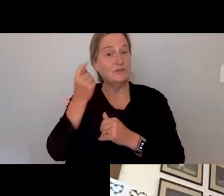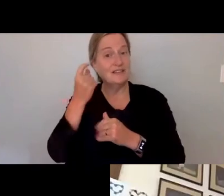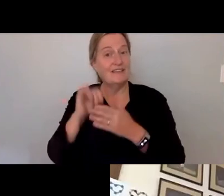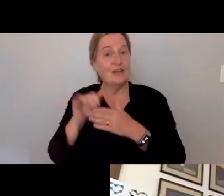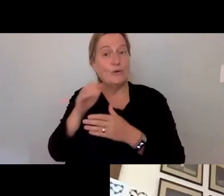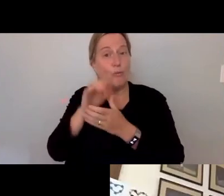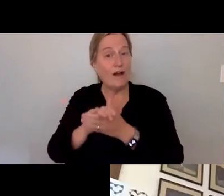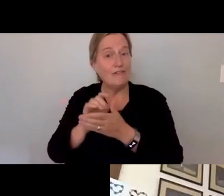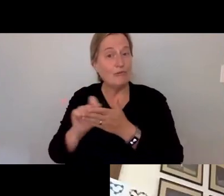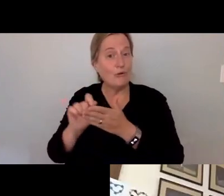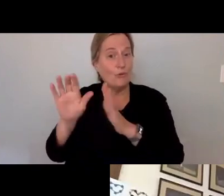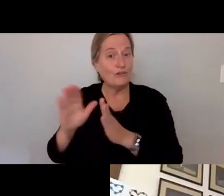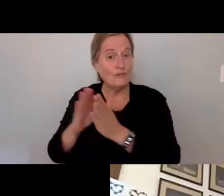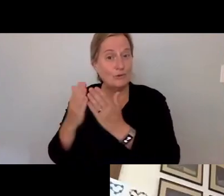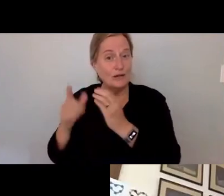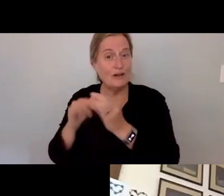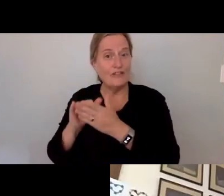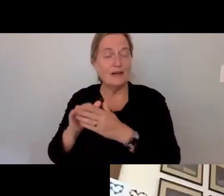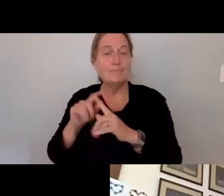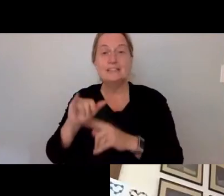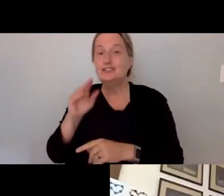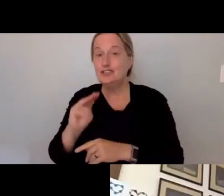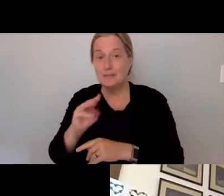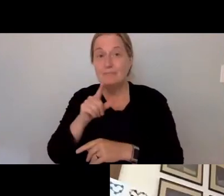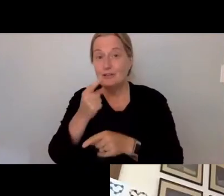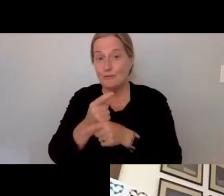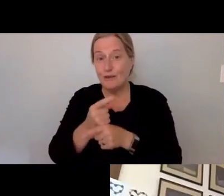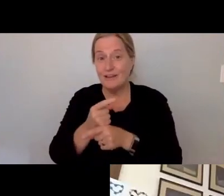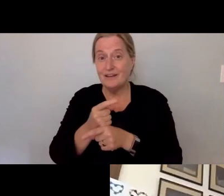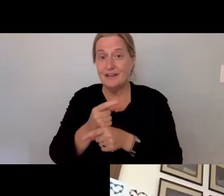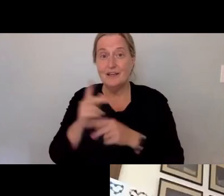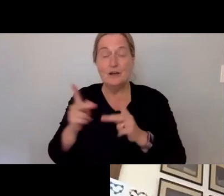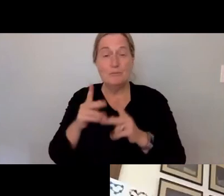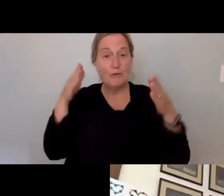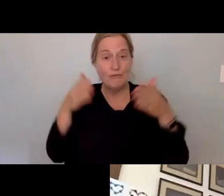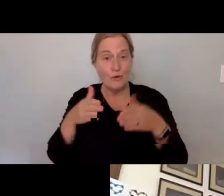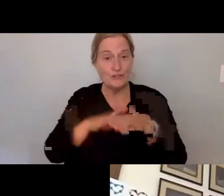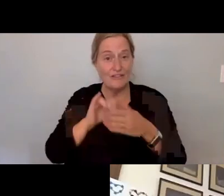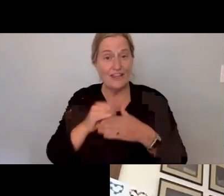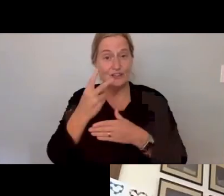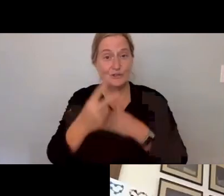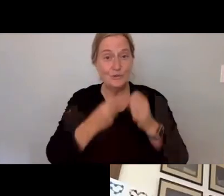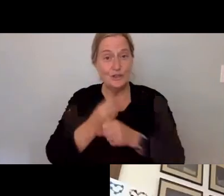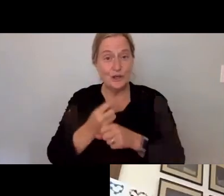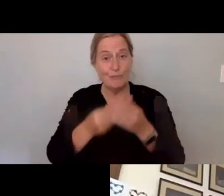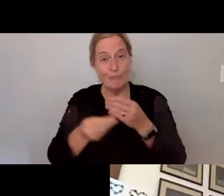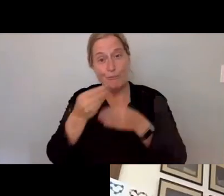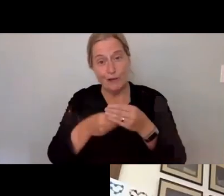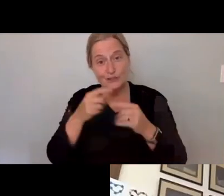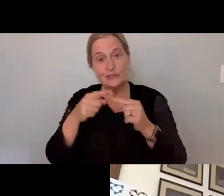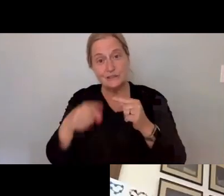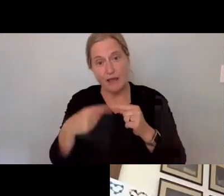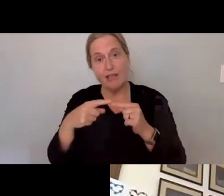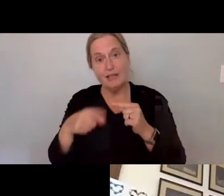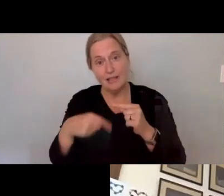But here's the thing, Jim's correct. Everybody focuses on a 2-year thing. I think a lot of people miss